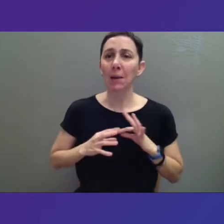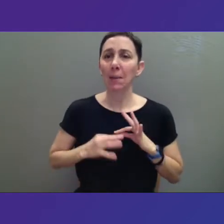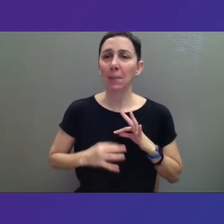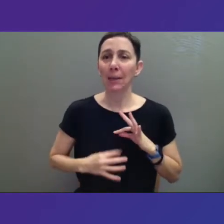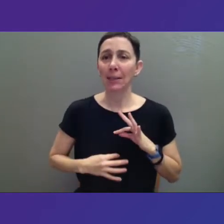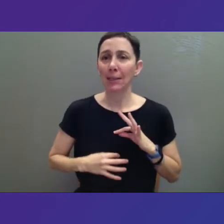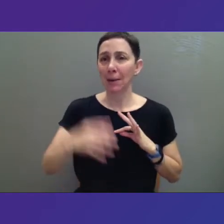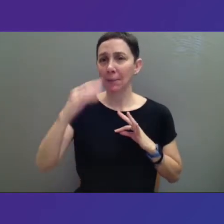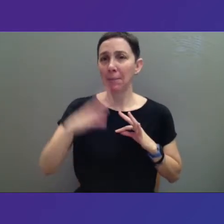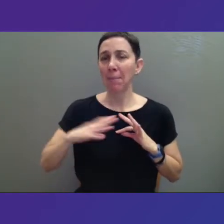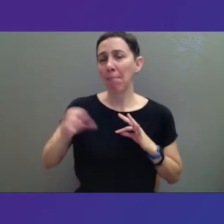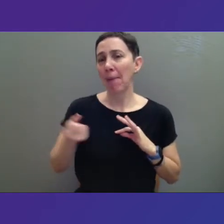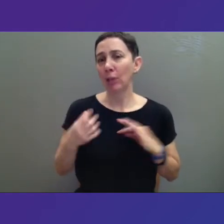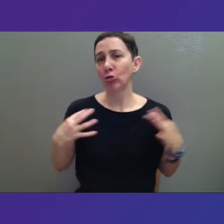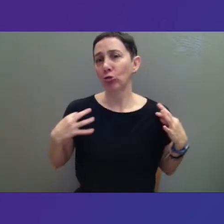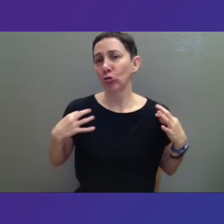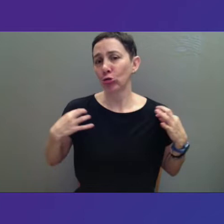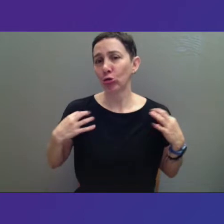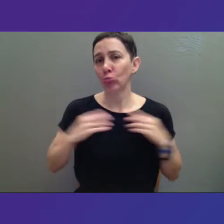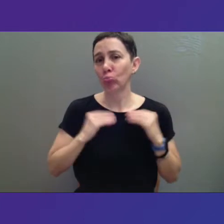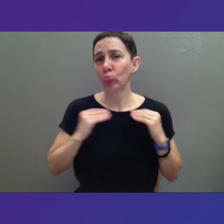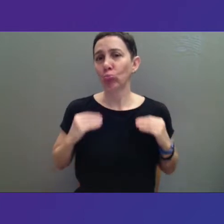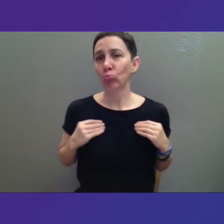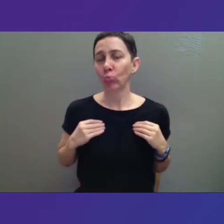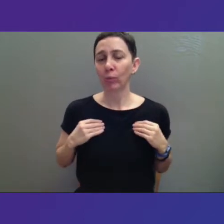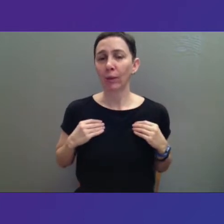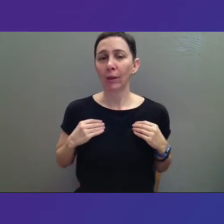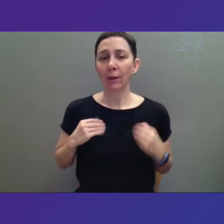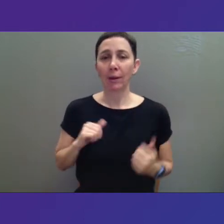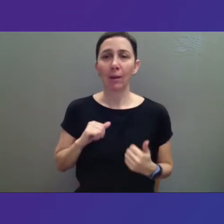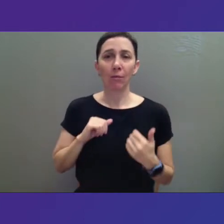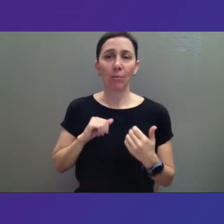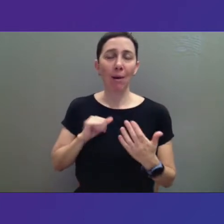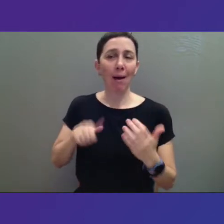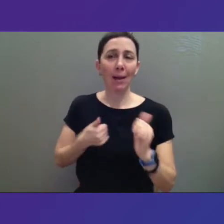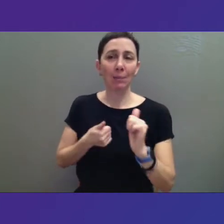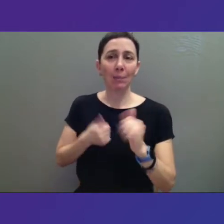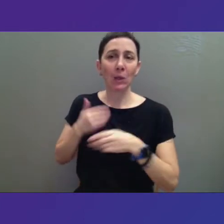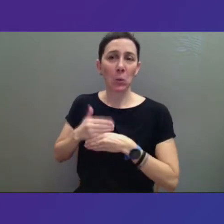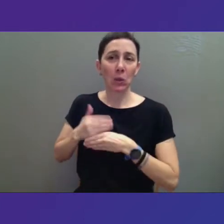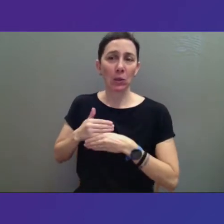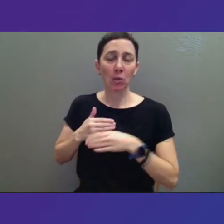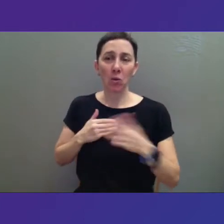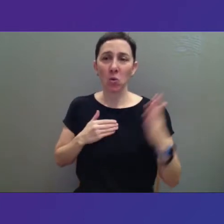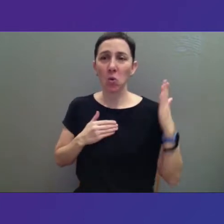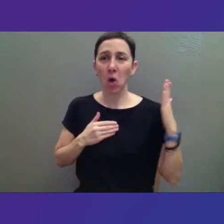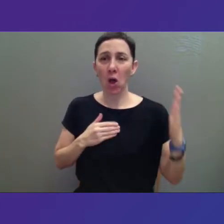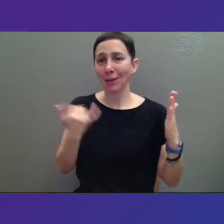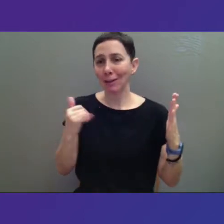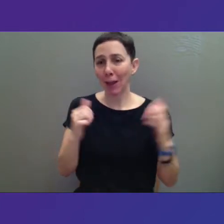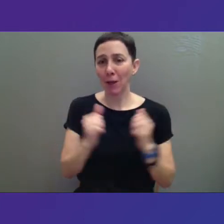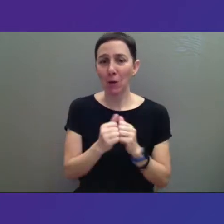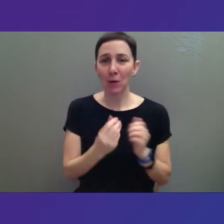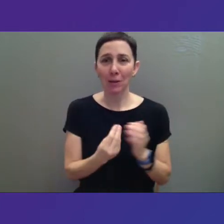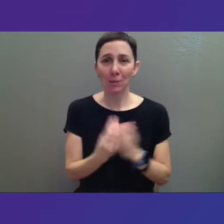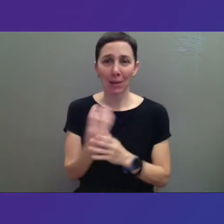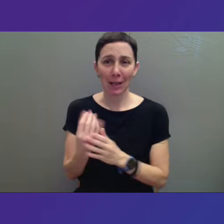men's shirt. And I am in front of a window and a yellow wall with some plants.